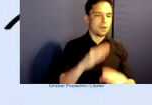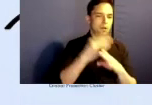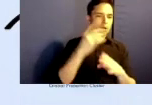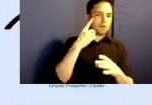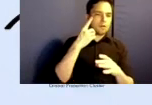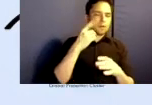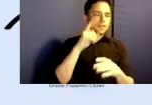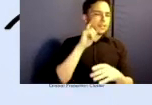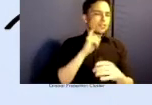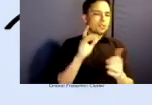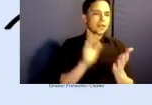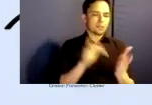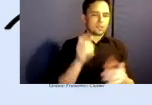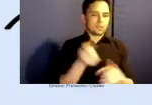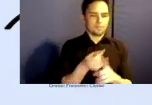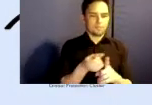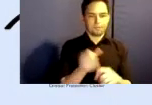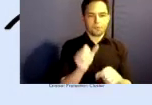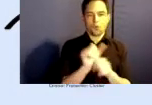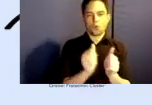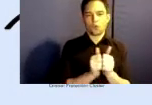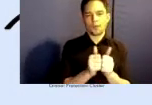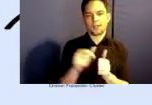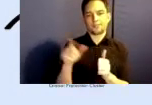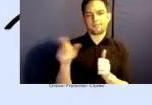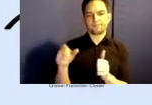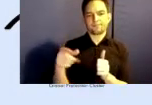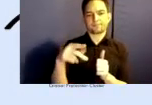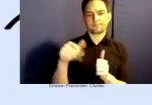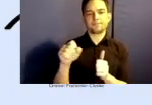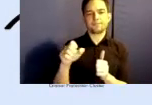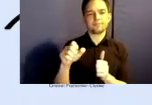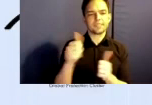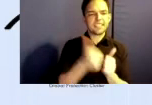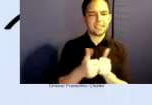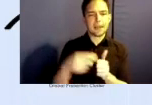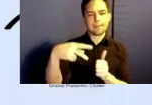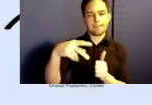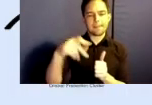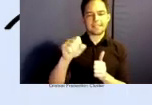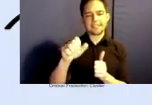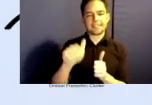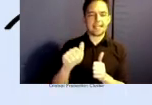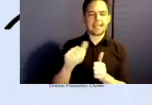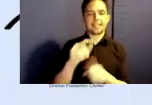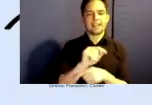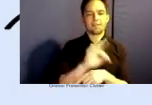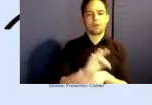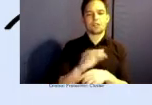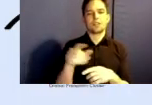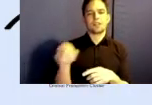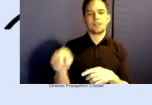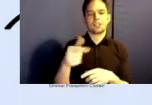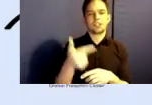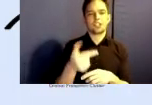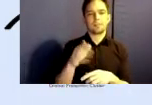exploitation and abuse, so work with PSEA task forces in country to integrate up-to-date GBV referral pathways